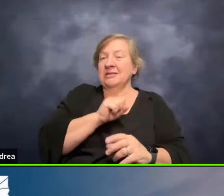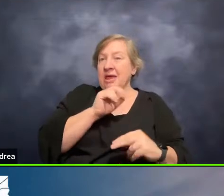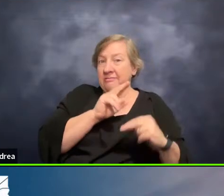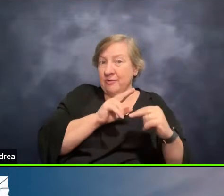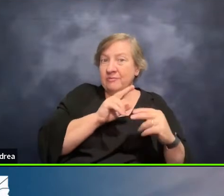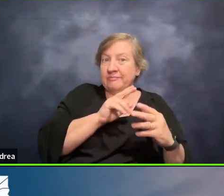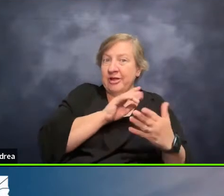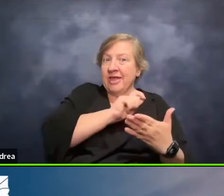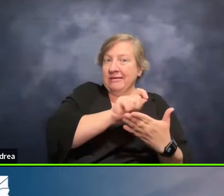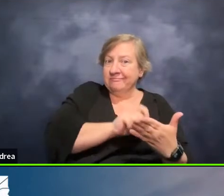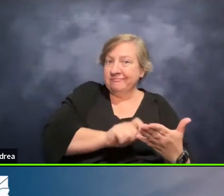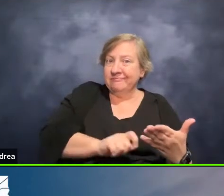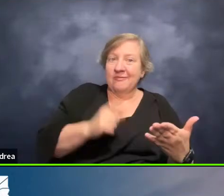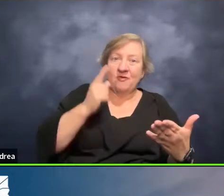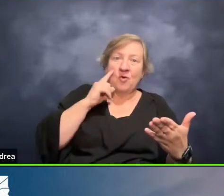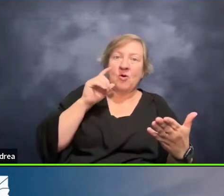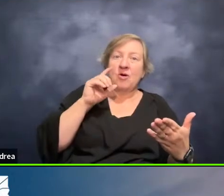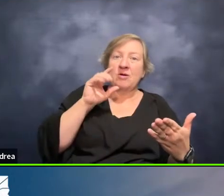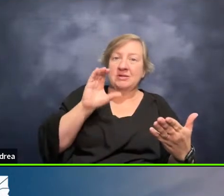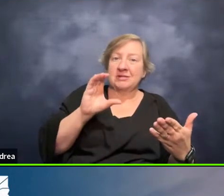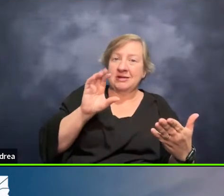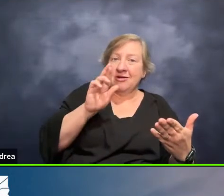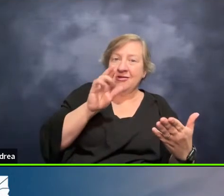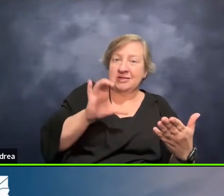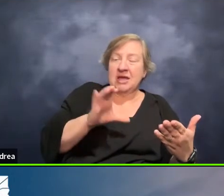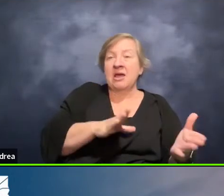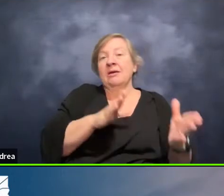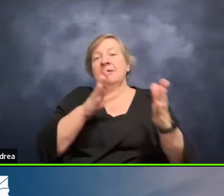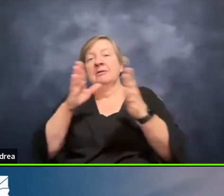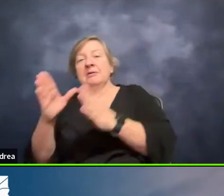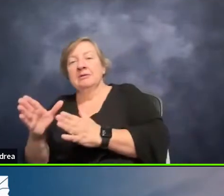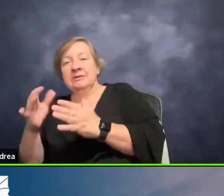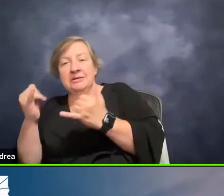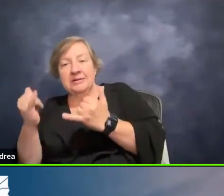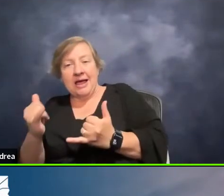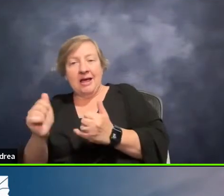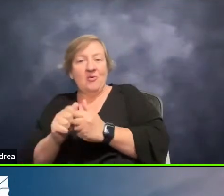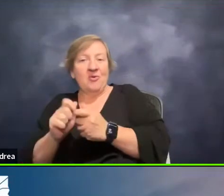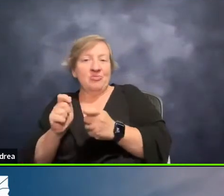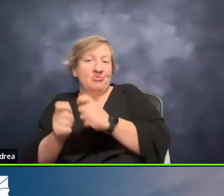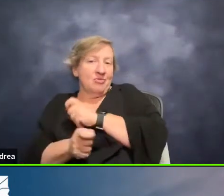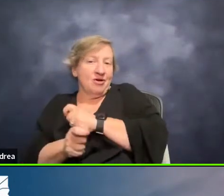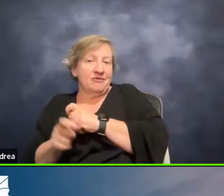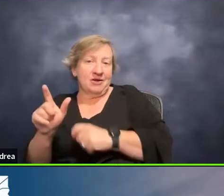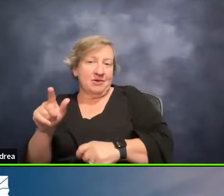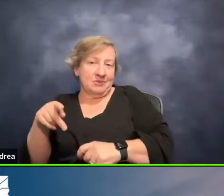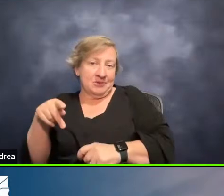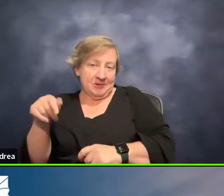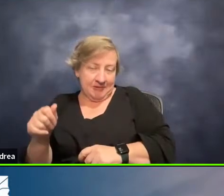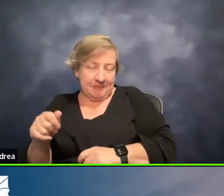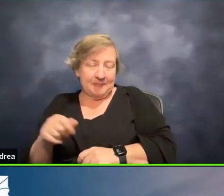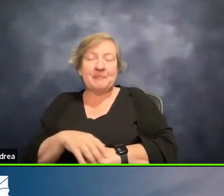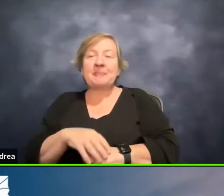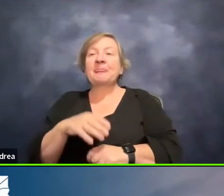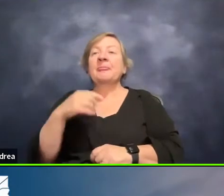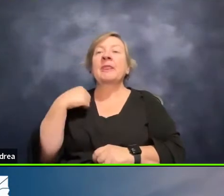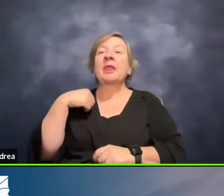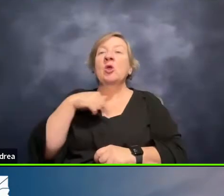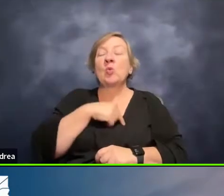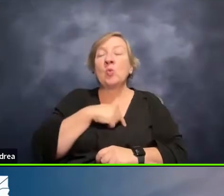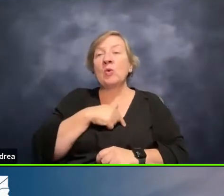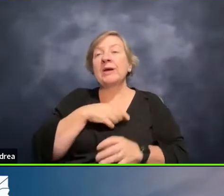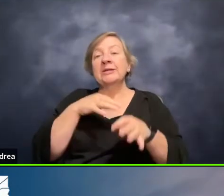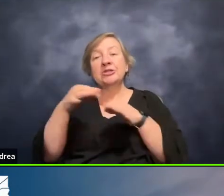CRC and where we are today with the modified LPA. So for example, when we describe